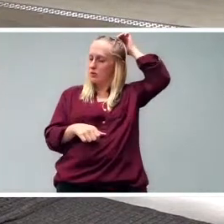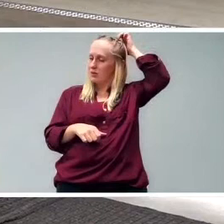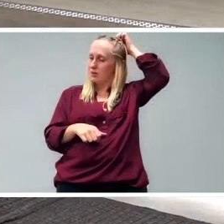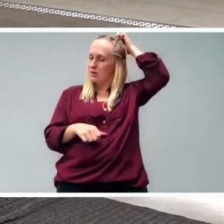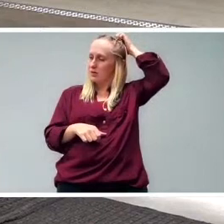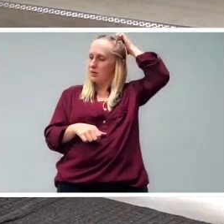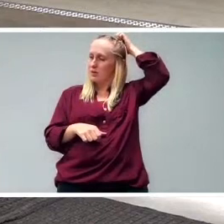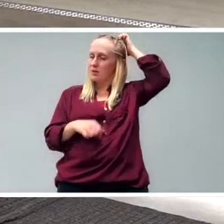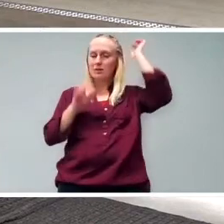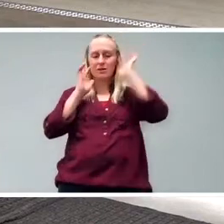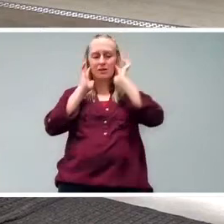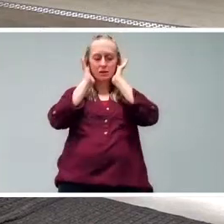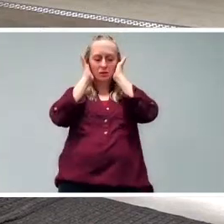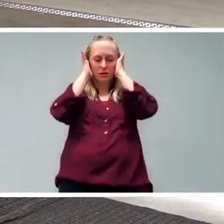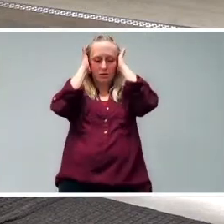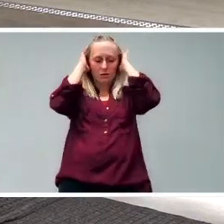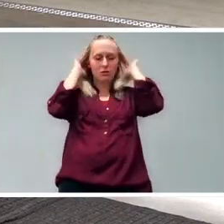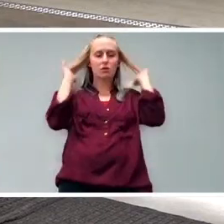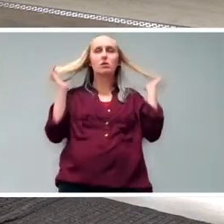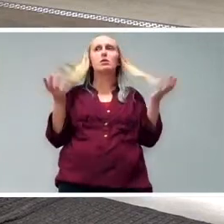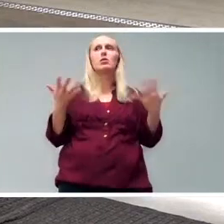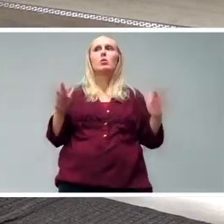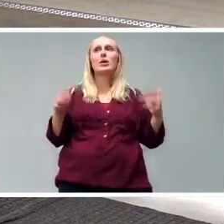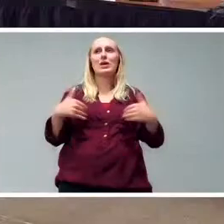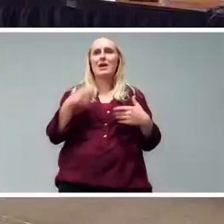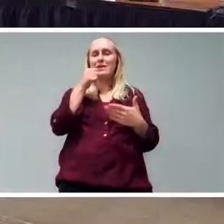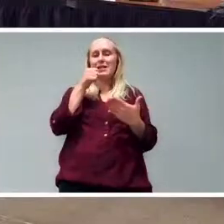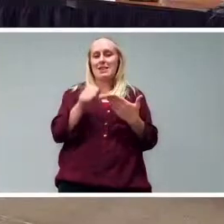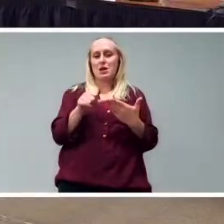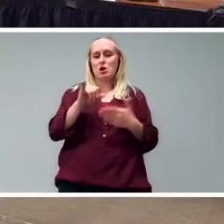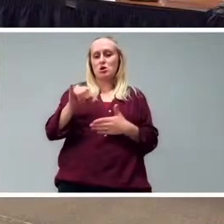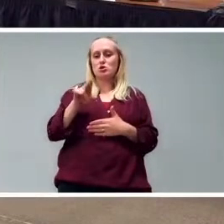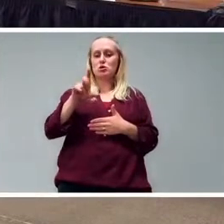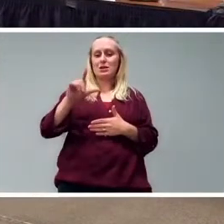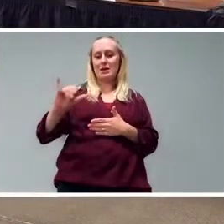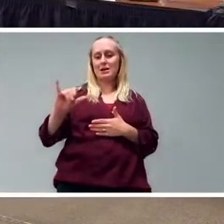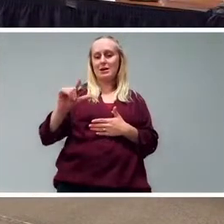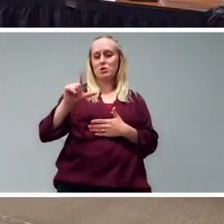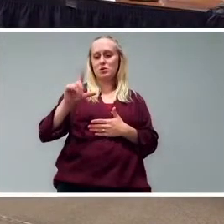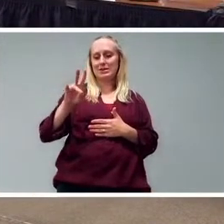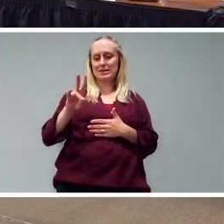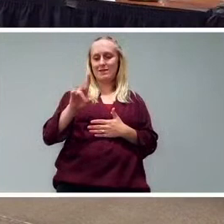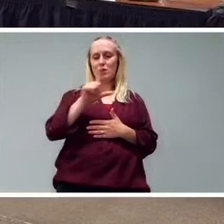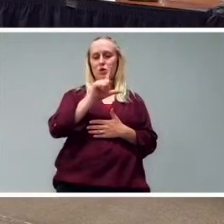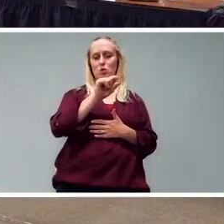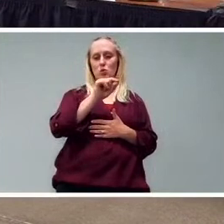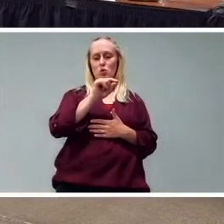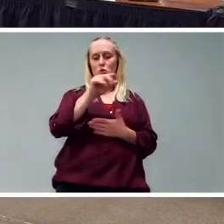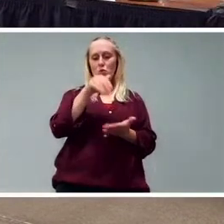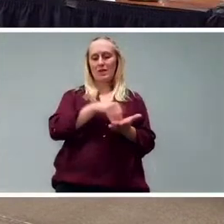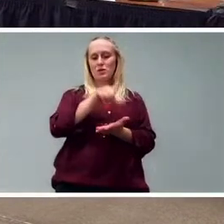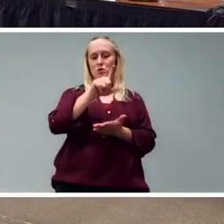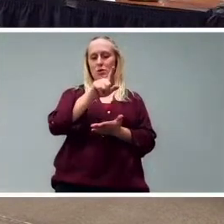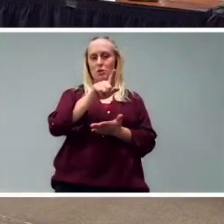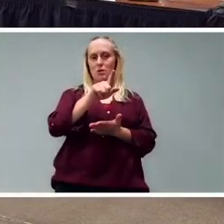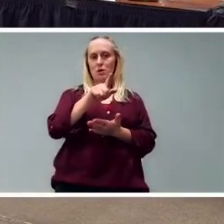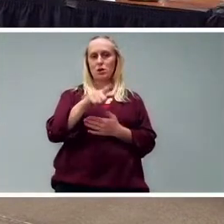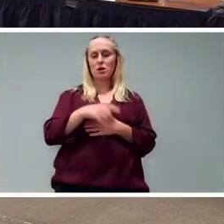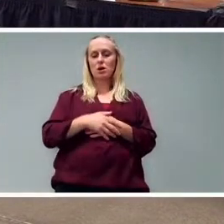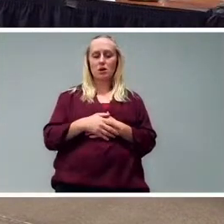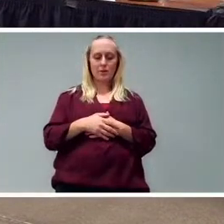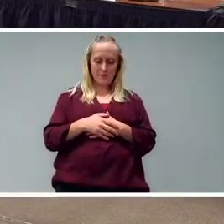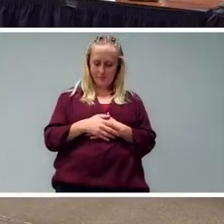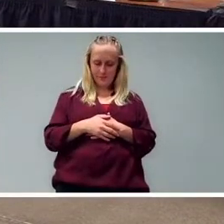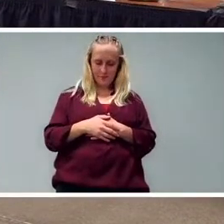Well, we do have a letter of July 27th, 2021, that's in Exhibit